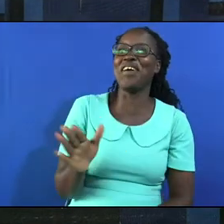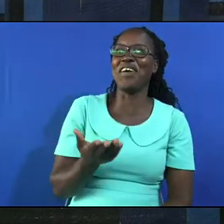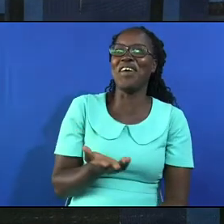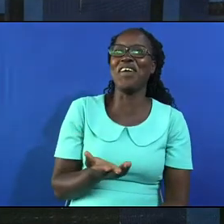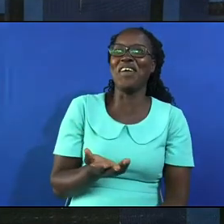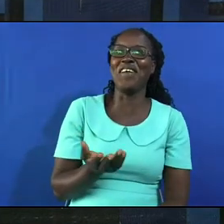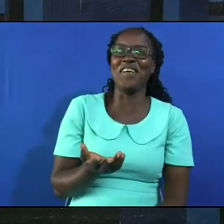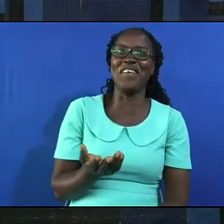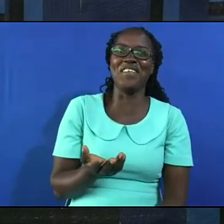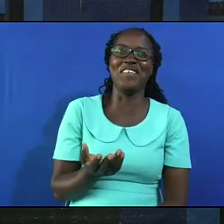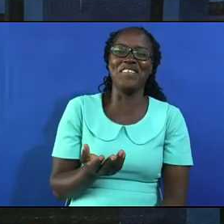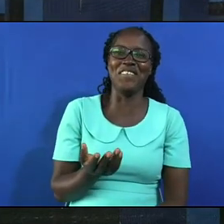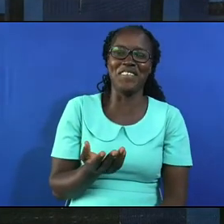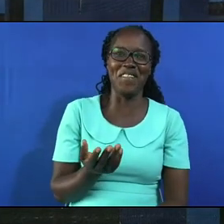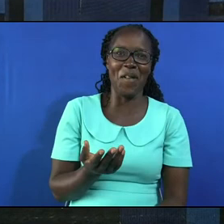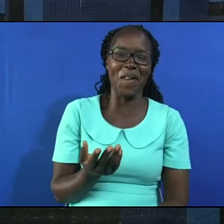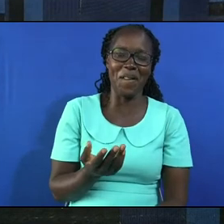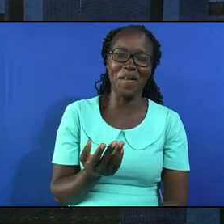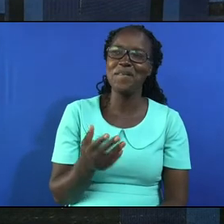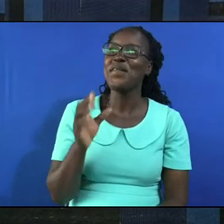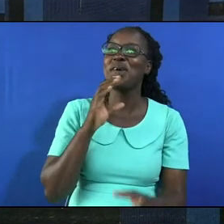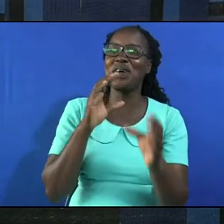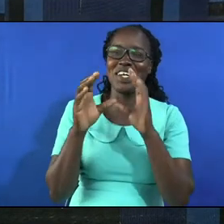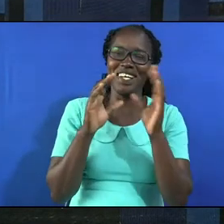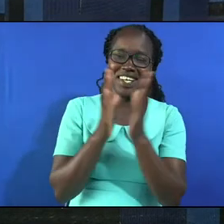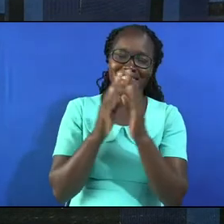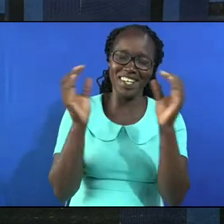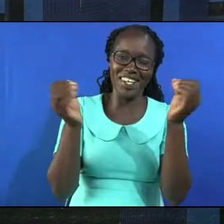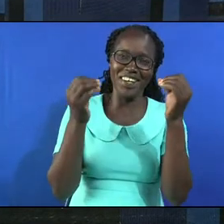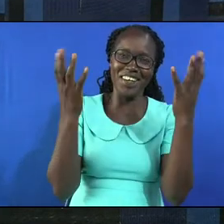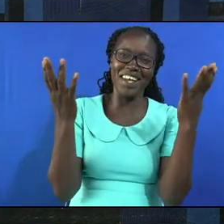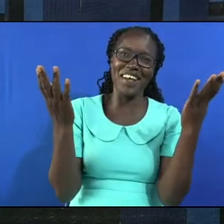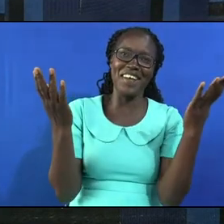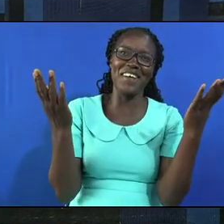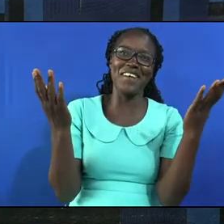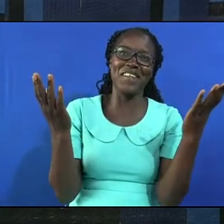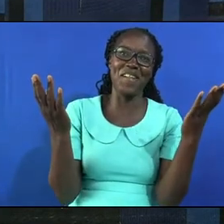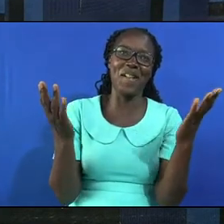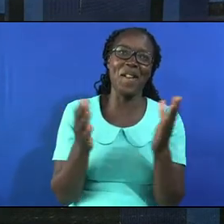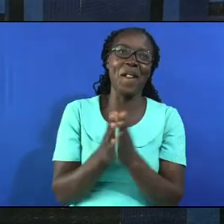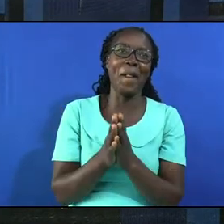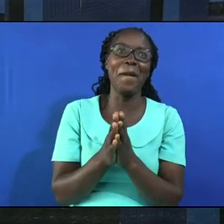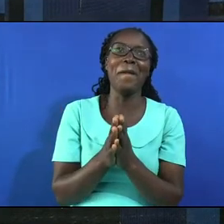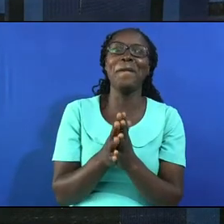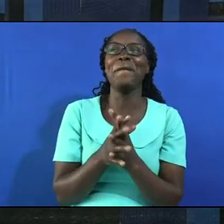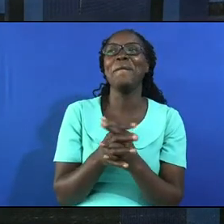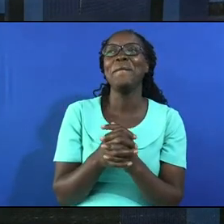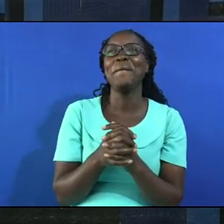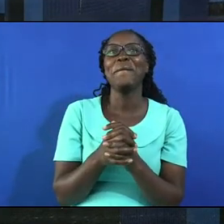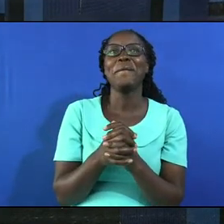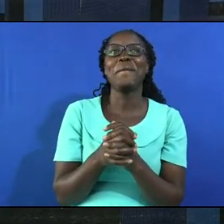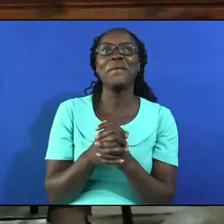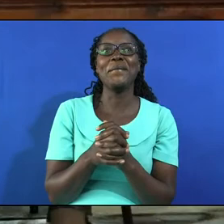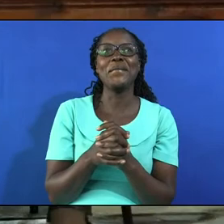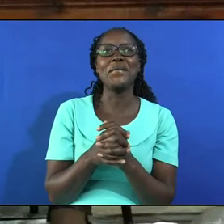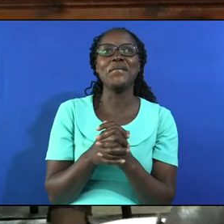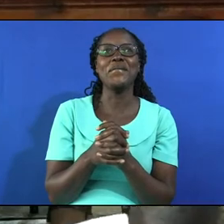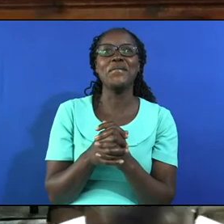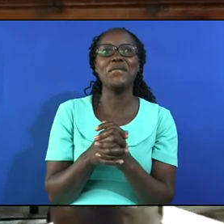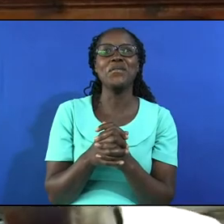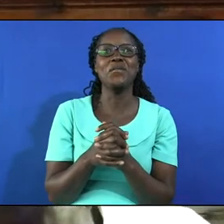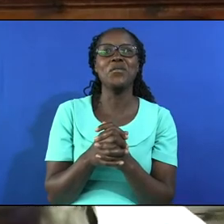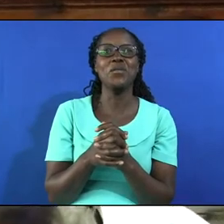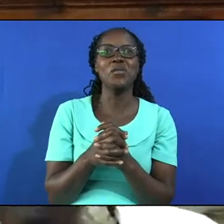It's a place to communicate. Hallelujah. Amen. Yeah, say amen, isn't it? It's healthy,